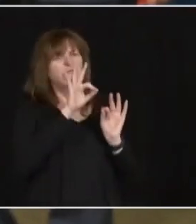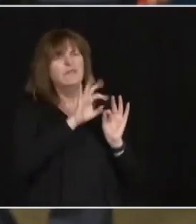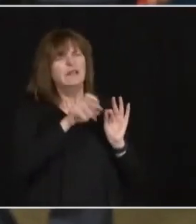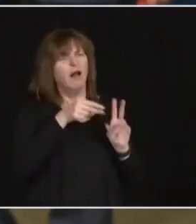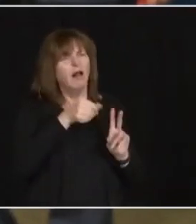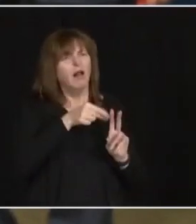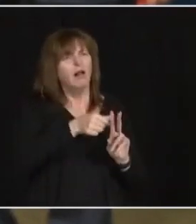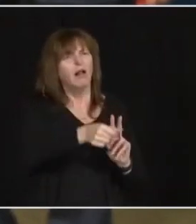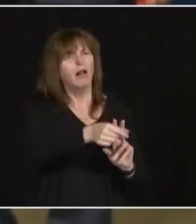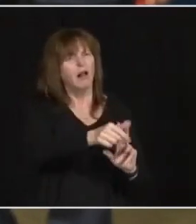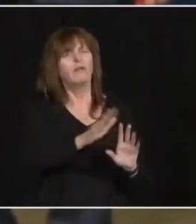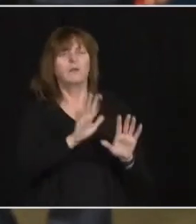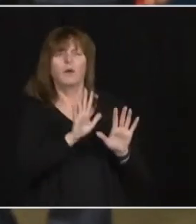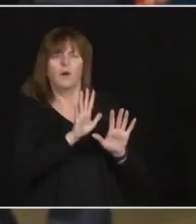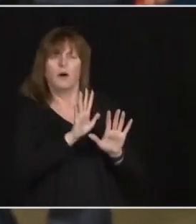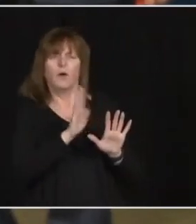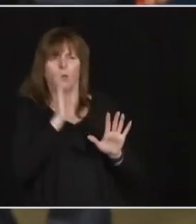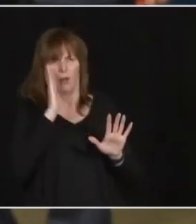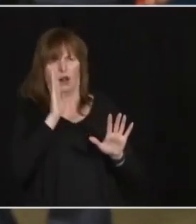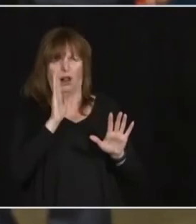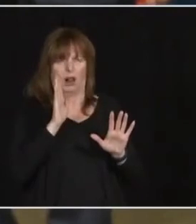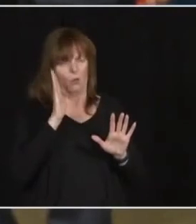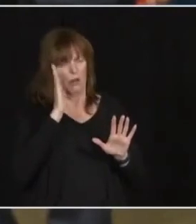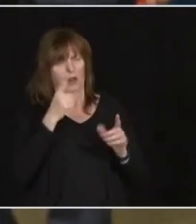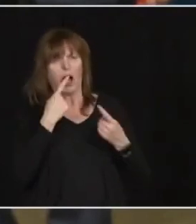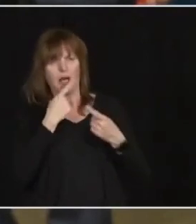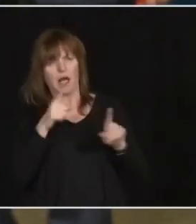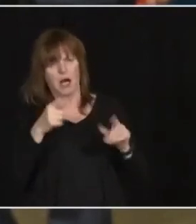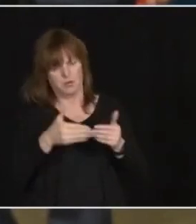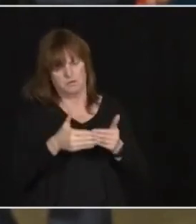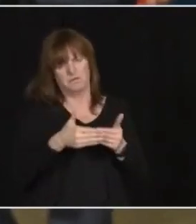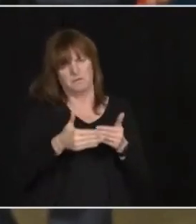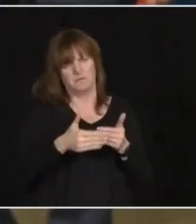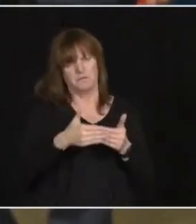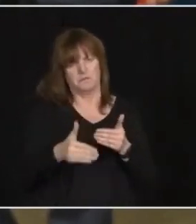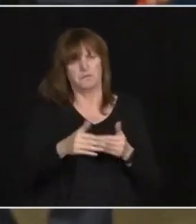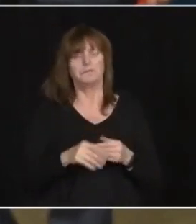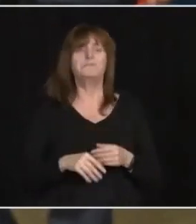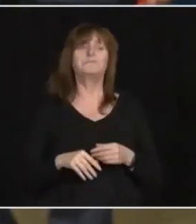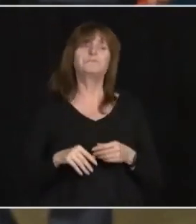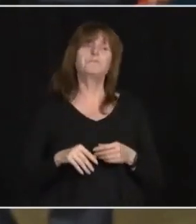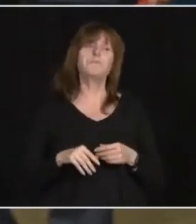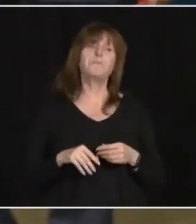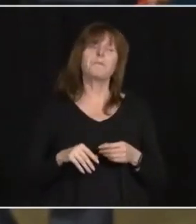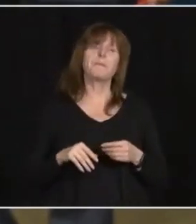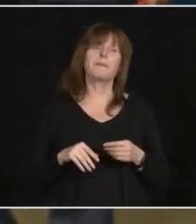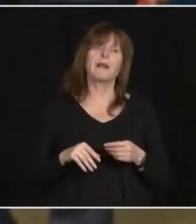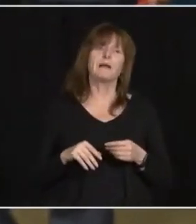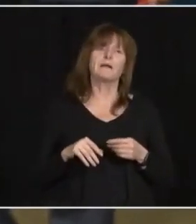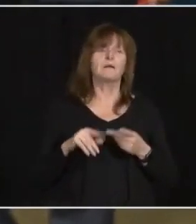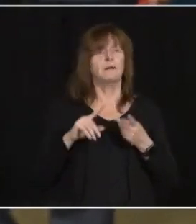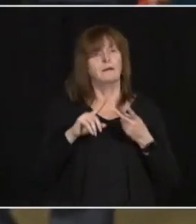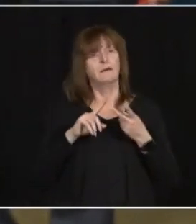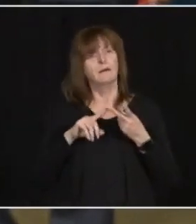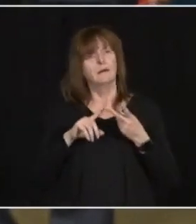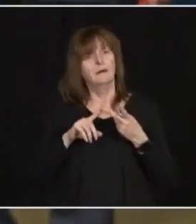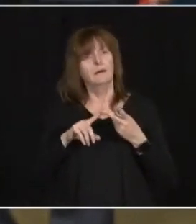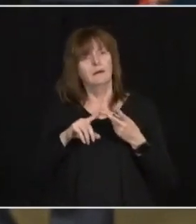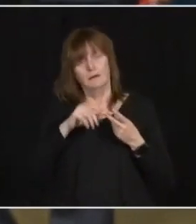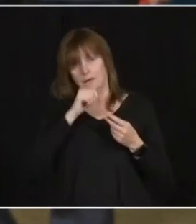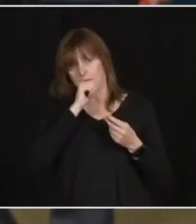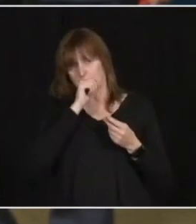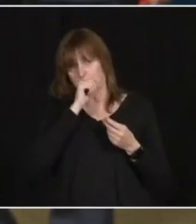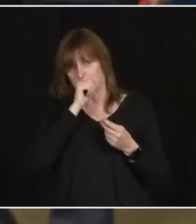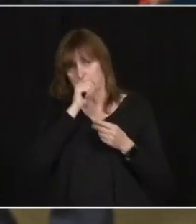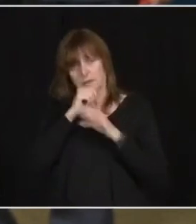from us very shortly on that issue. Secondly, with respect to the pharmaceutical ingredients for medications, we are